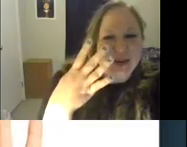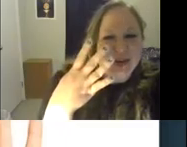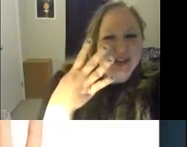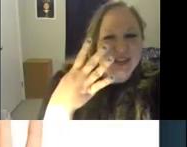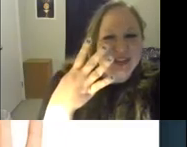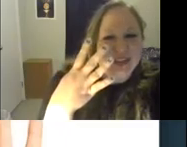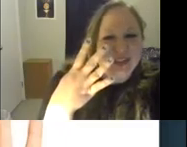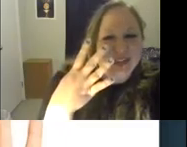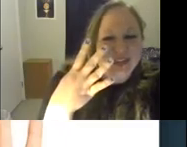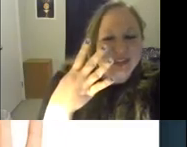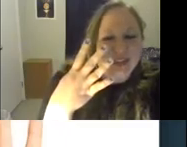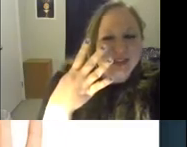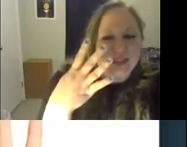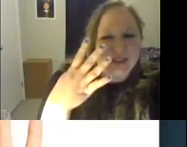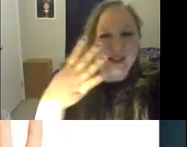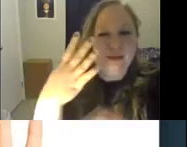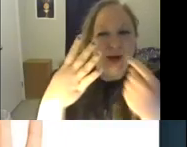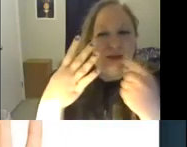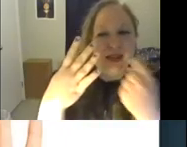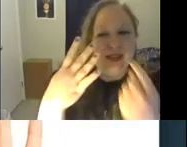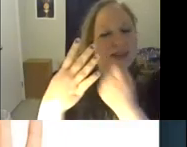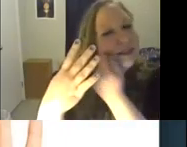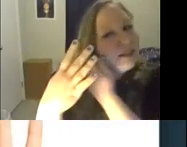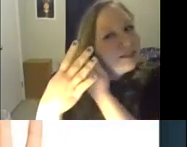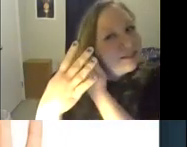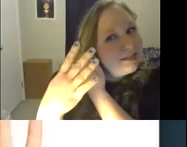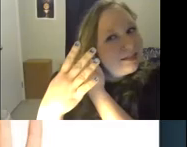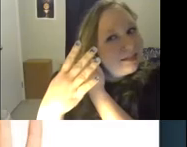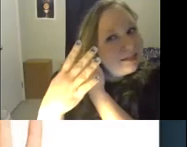and four. Like palm in.